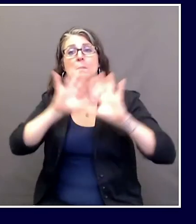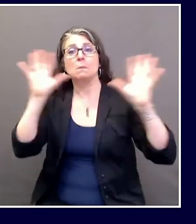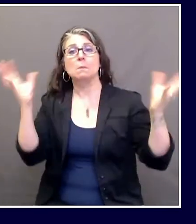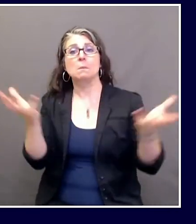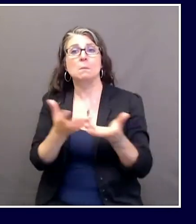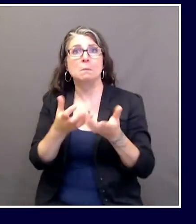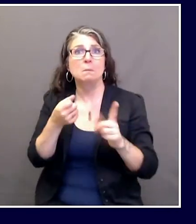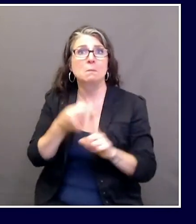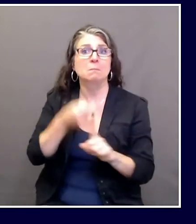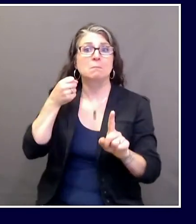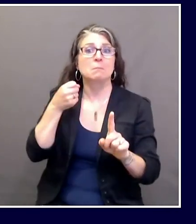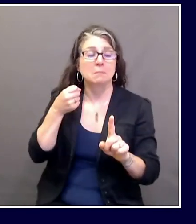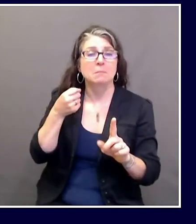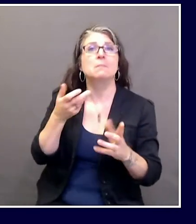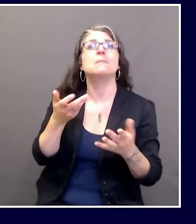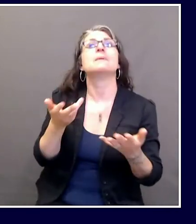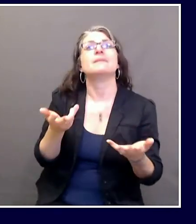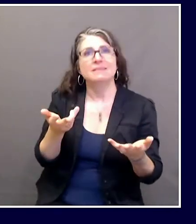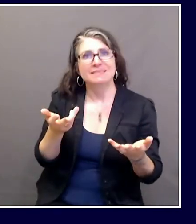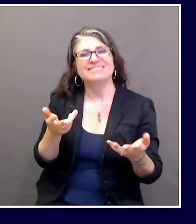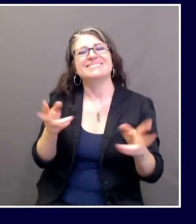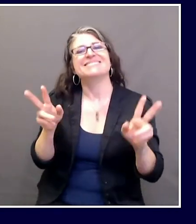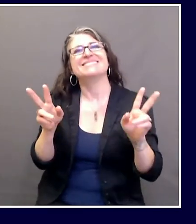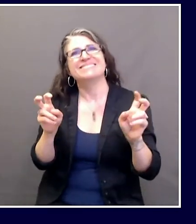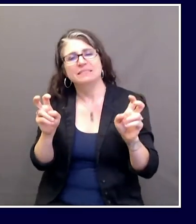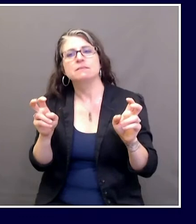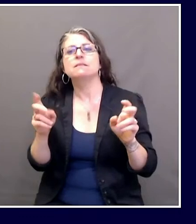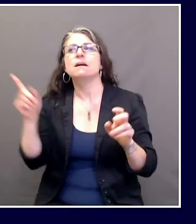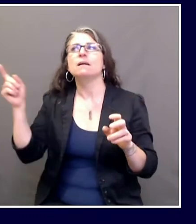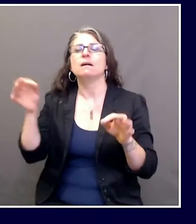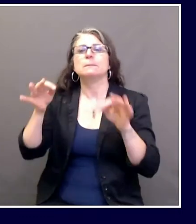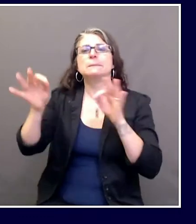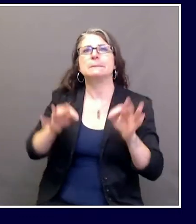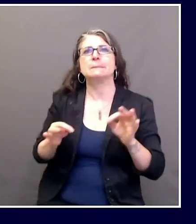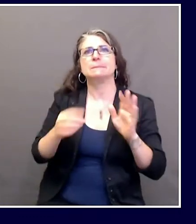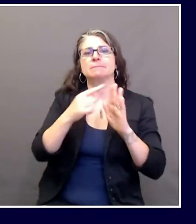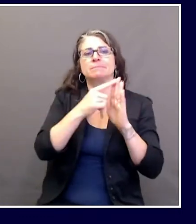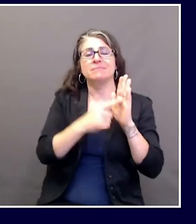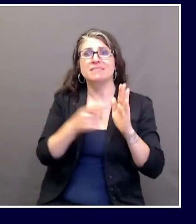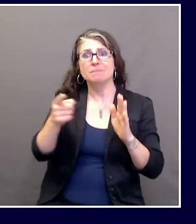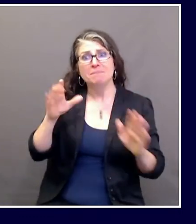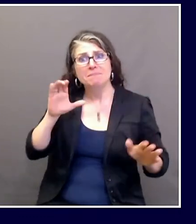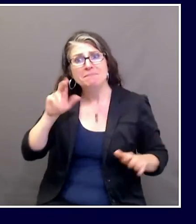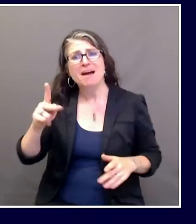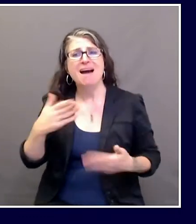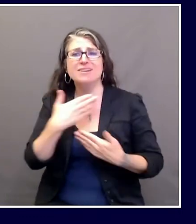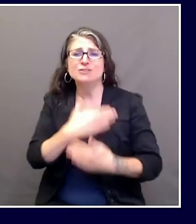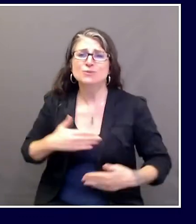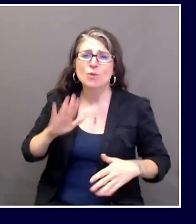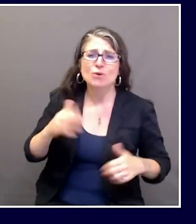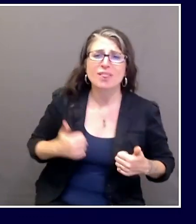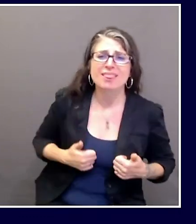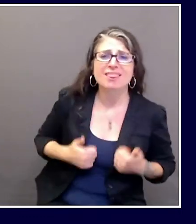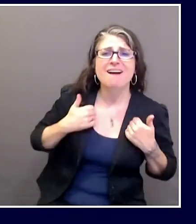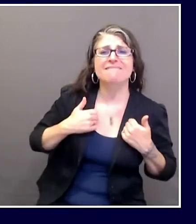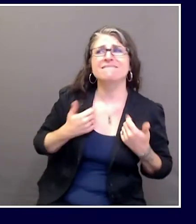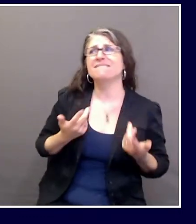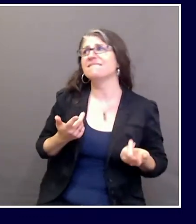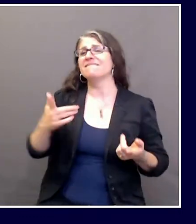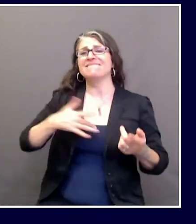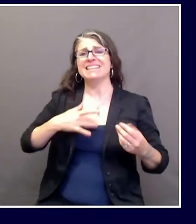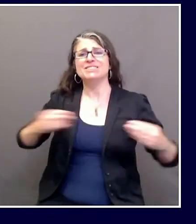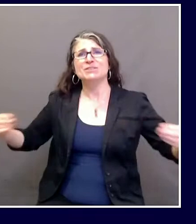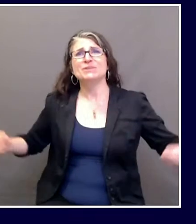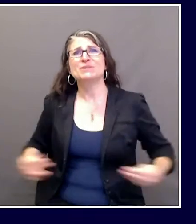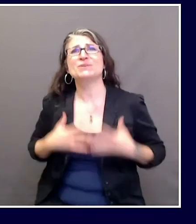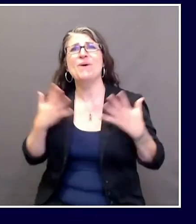know that singing in houses of worship is top among that list for so many people. At the same time,